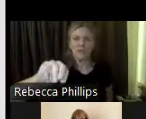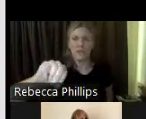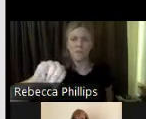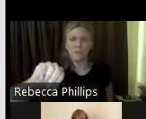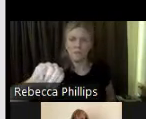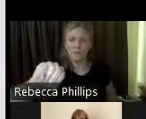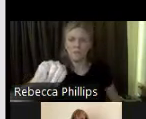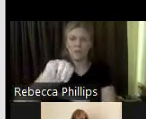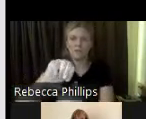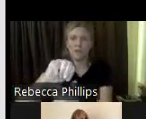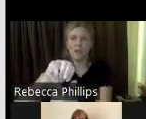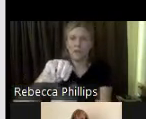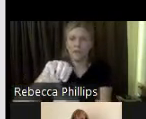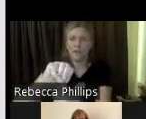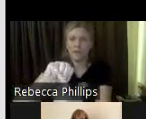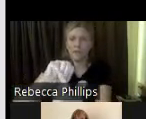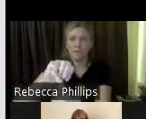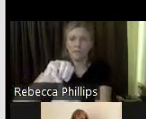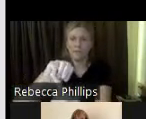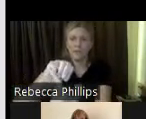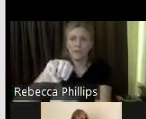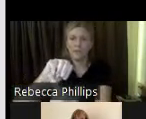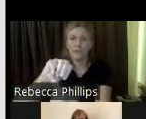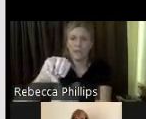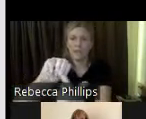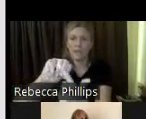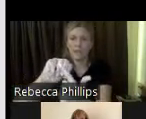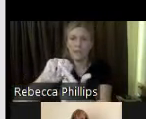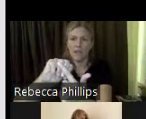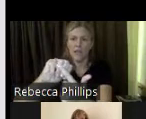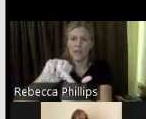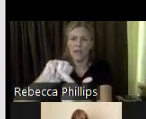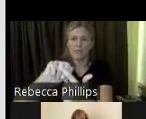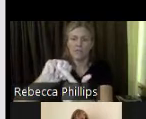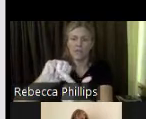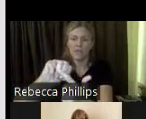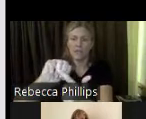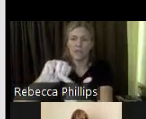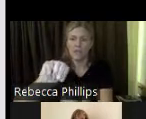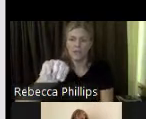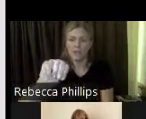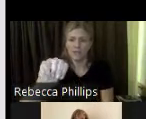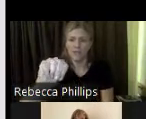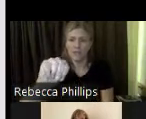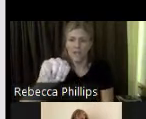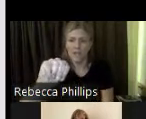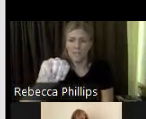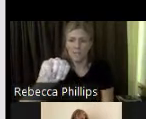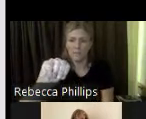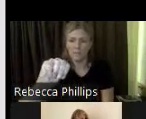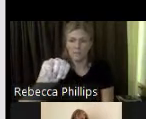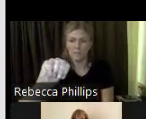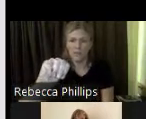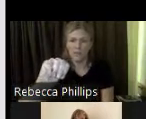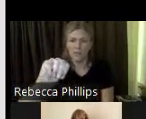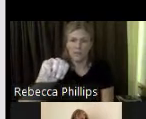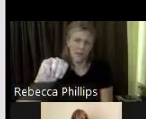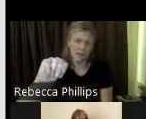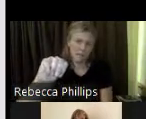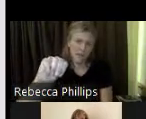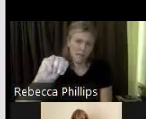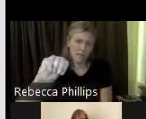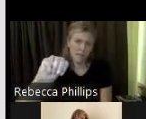your thumb is putting right in between your pinky finger and your ring finger. So that's the M. So you're